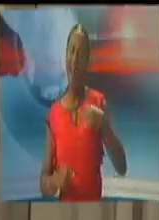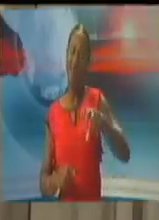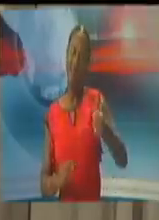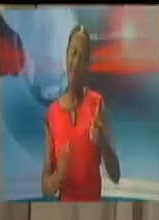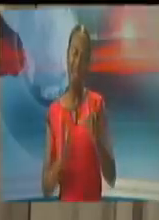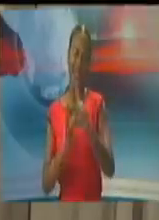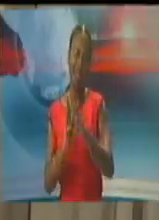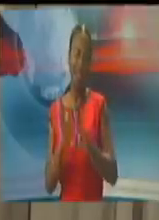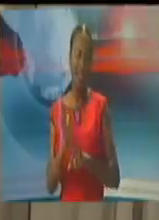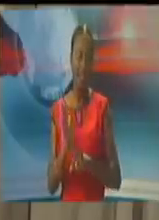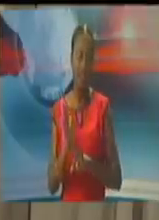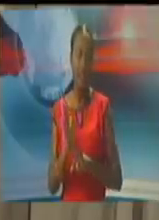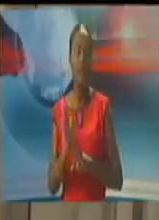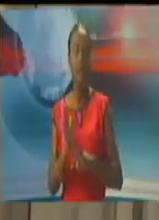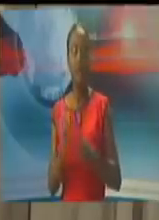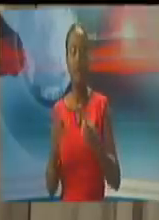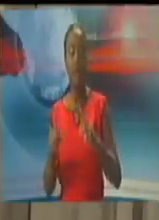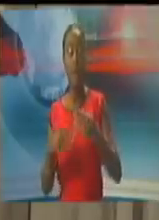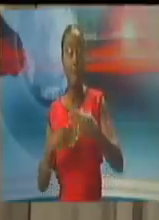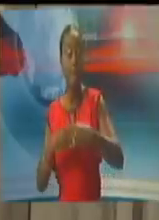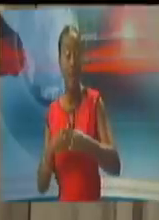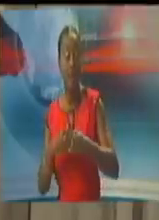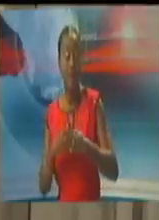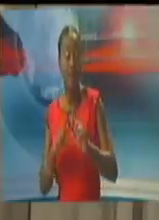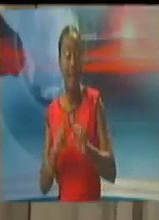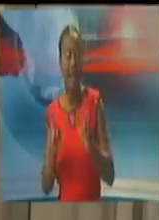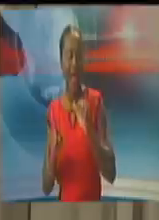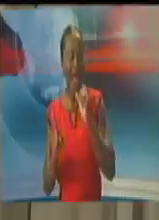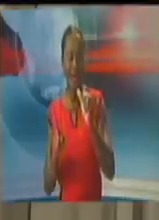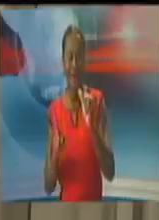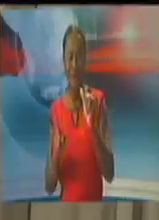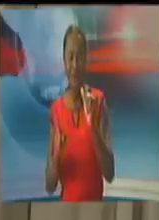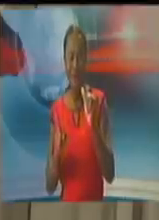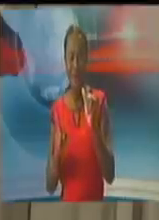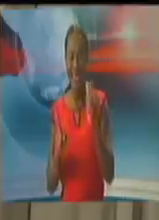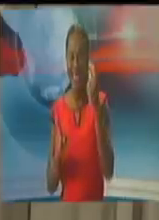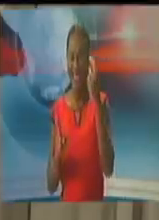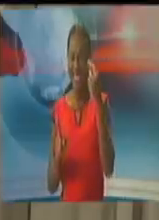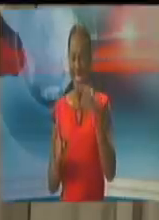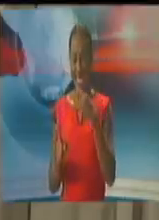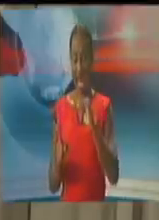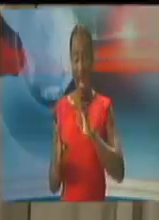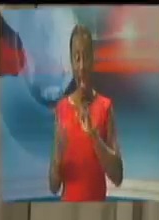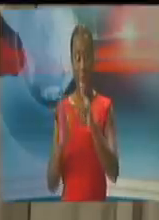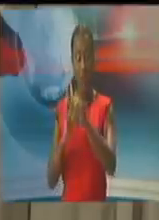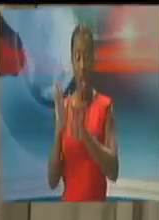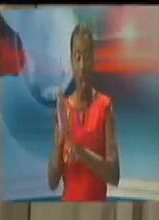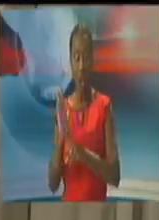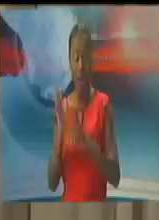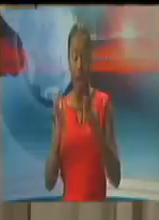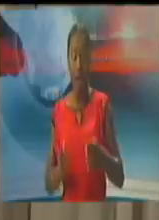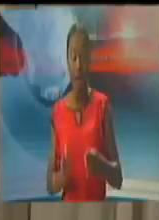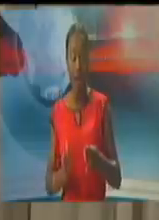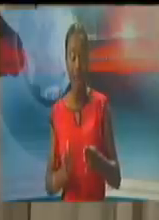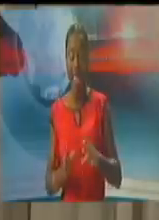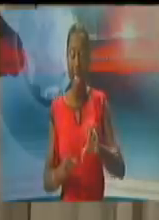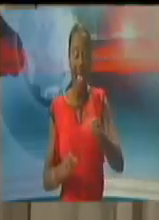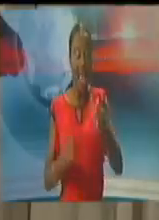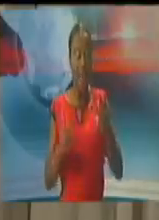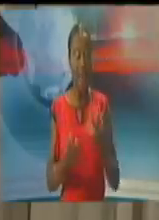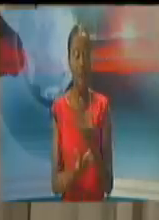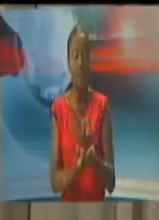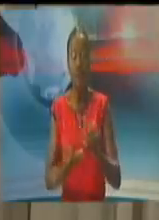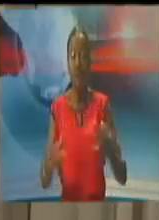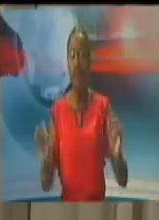implications therein. So I am not going to put on any lawyer's hat. At the end of the day, everyone is free to approach the courts as they would like. But I